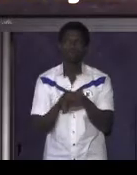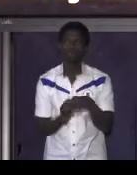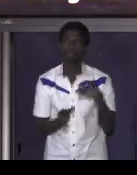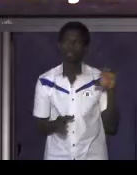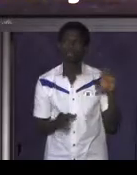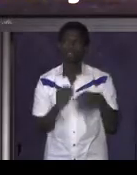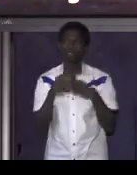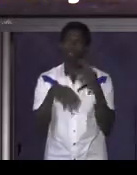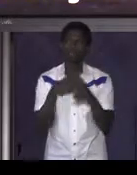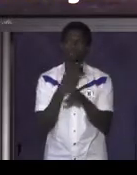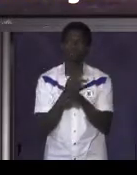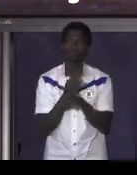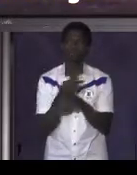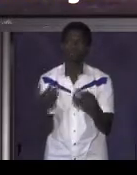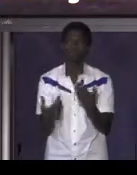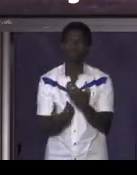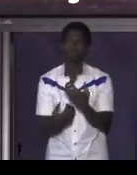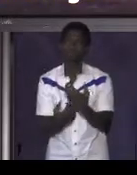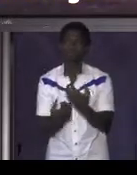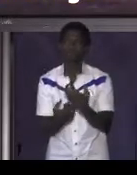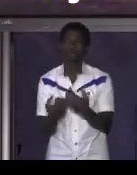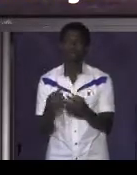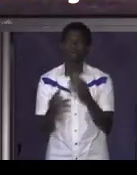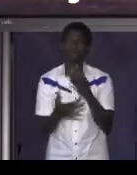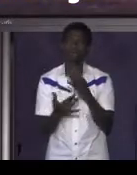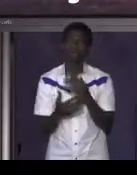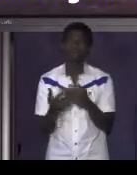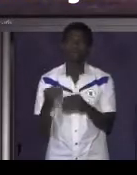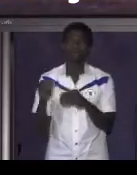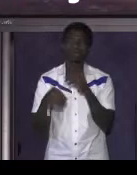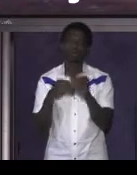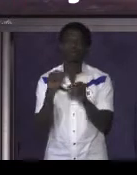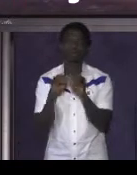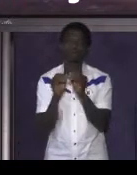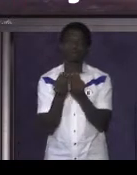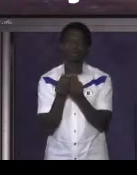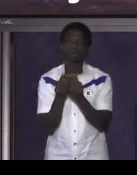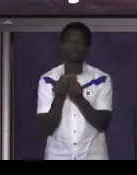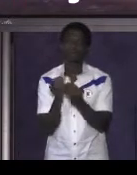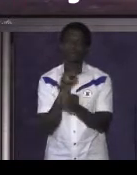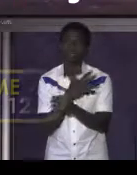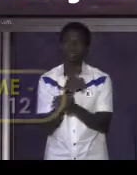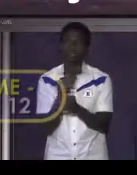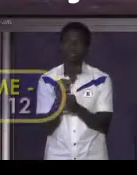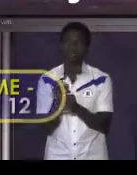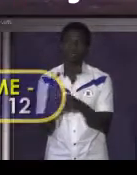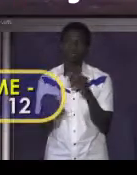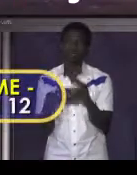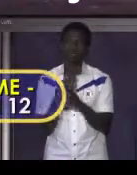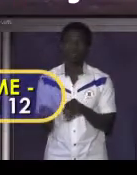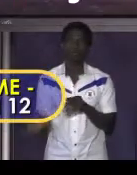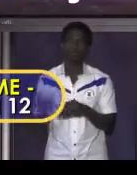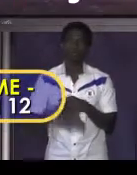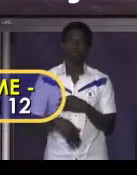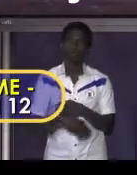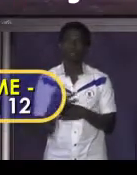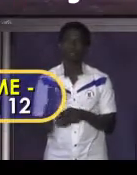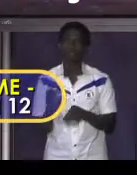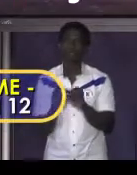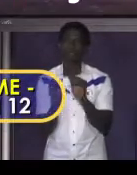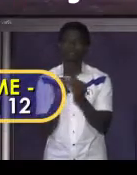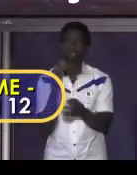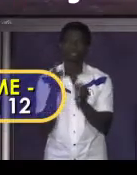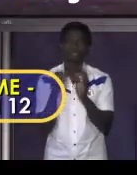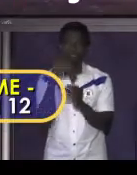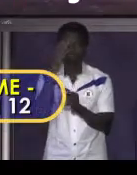C, World Technical Organization. And D, World Tennis Organization. If you are conversant with